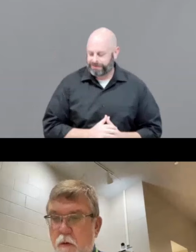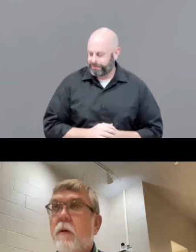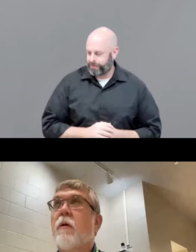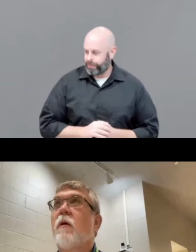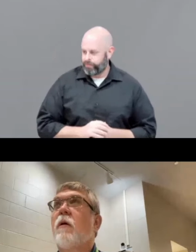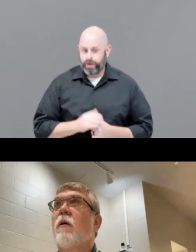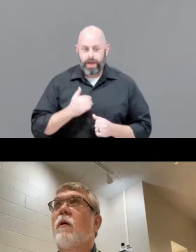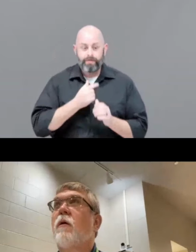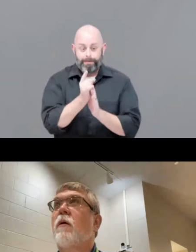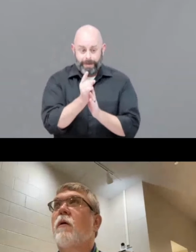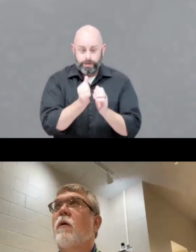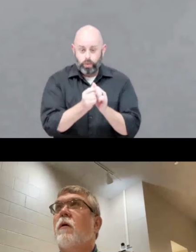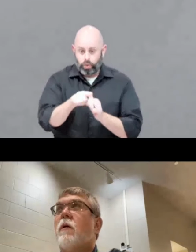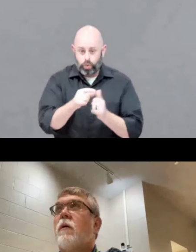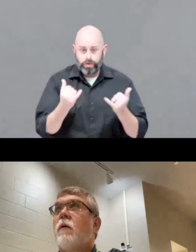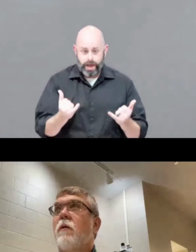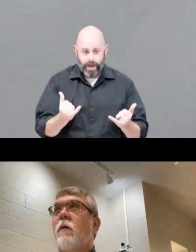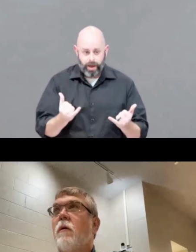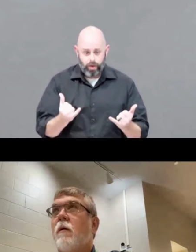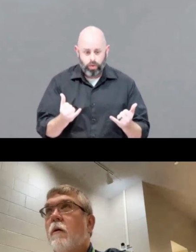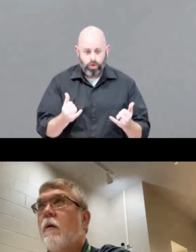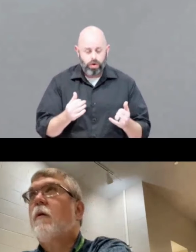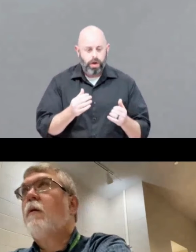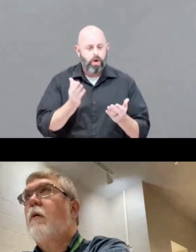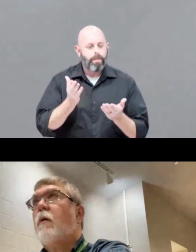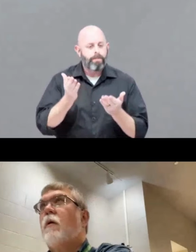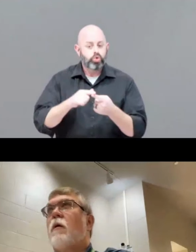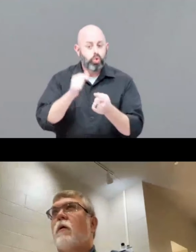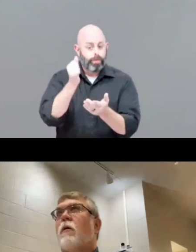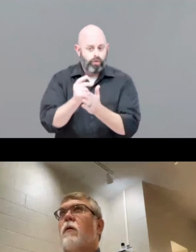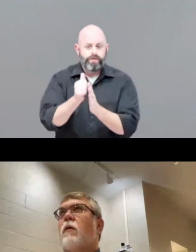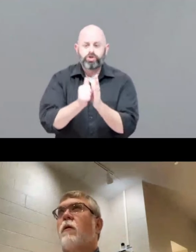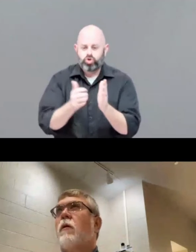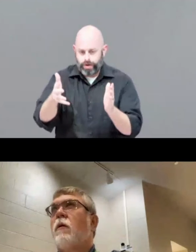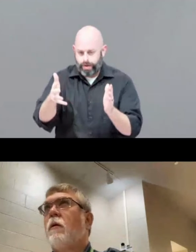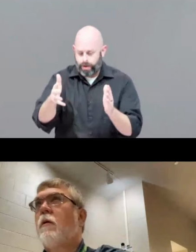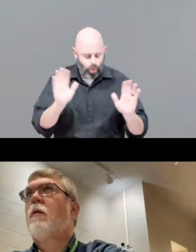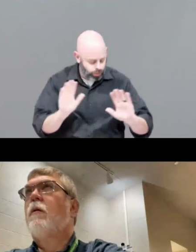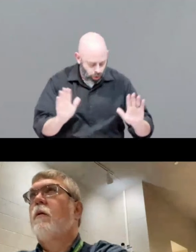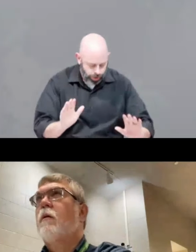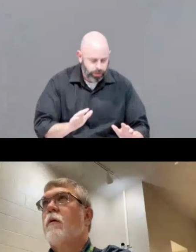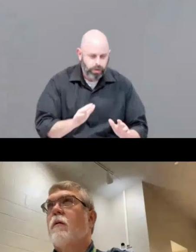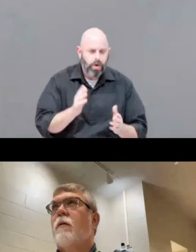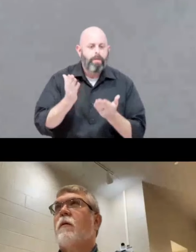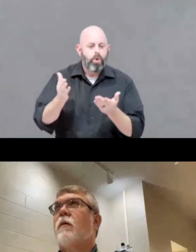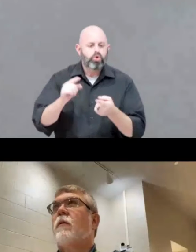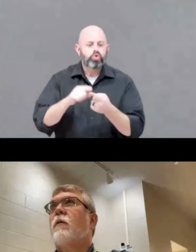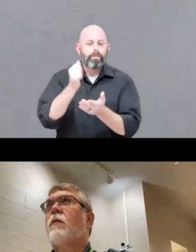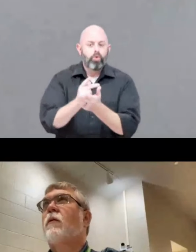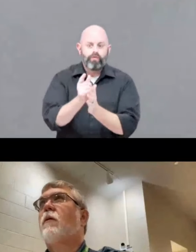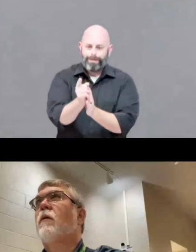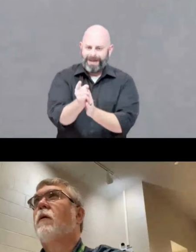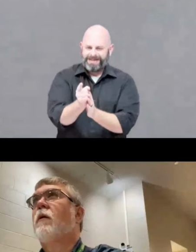You have the minutes in front of you. Do I have a motion to approve the agenda? I mean, the minutes.